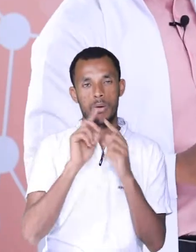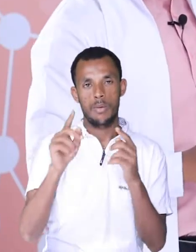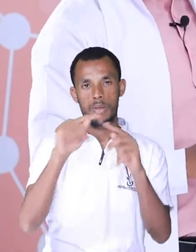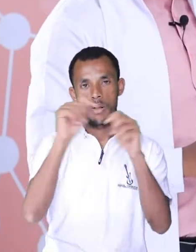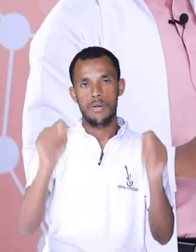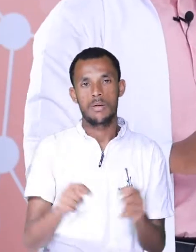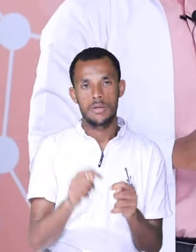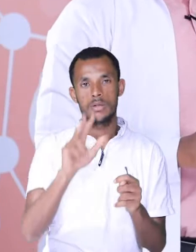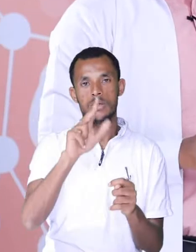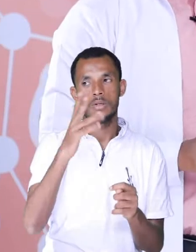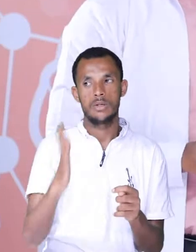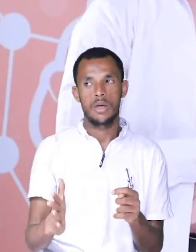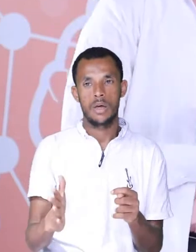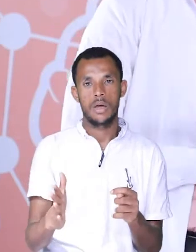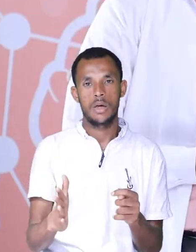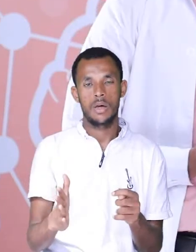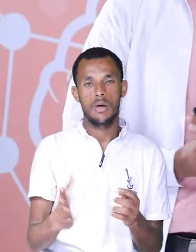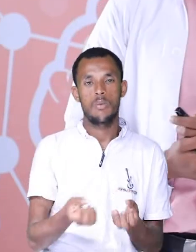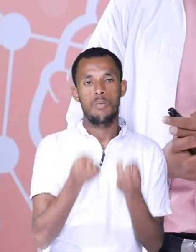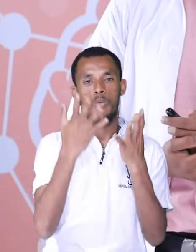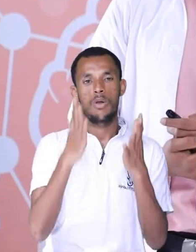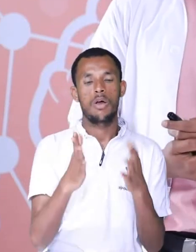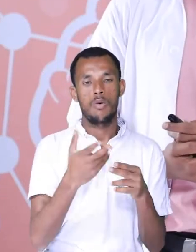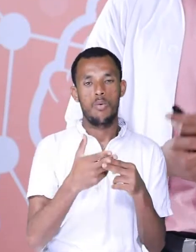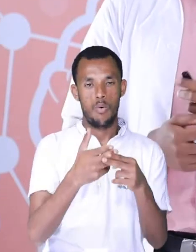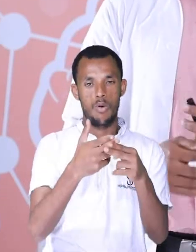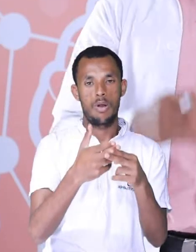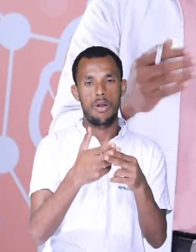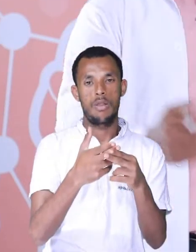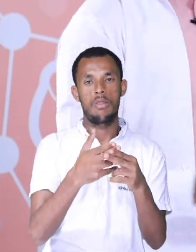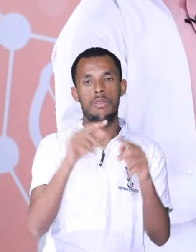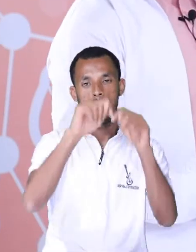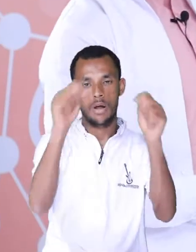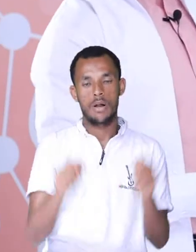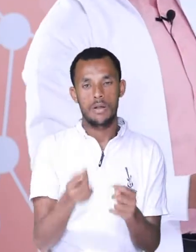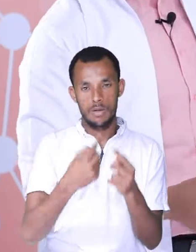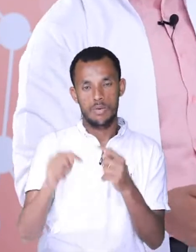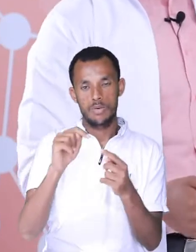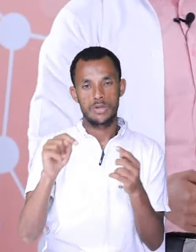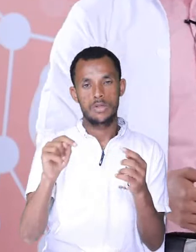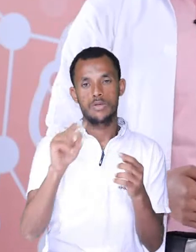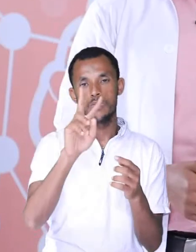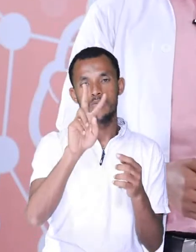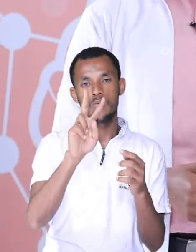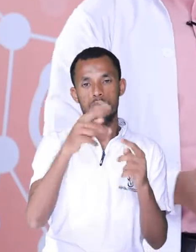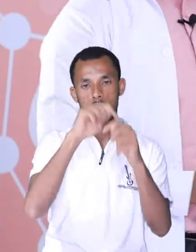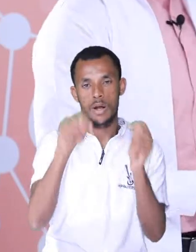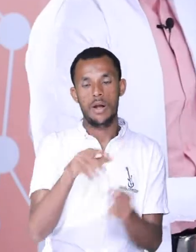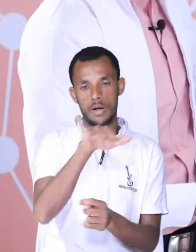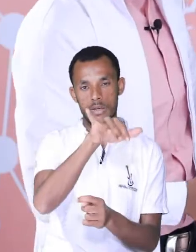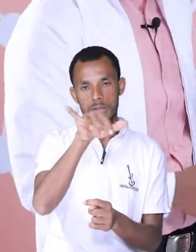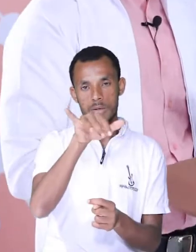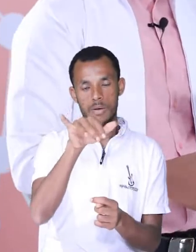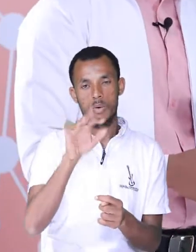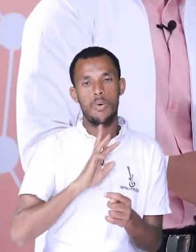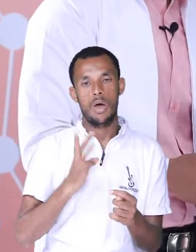a three-sided polygon is called a triangle. So, to say these two triangles are the same, we have